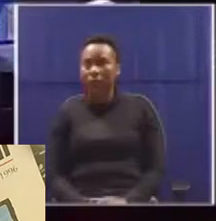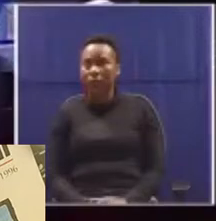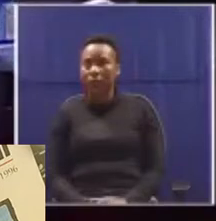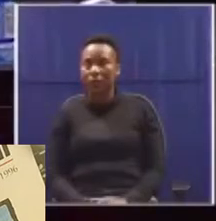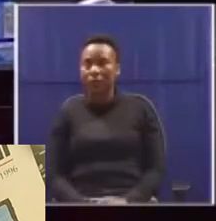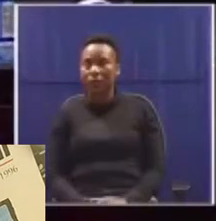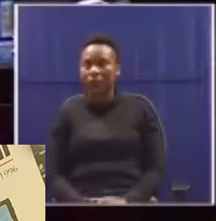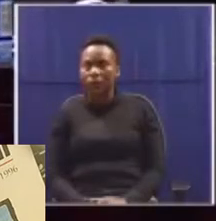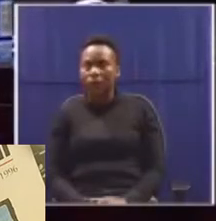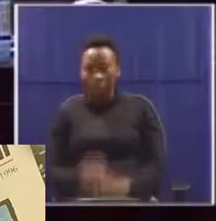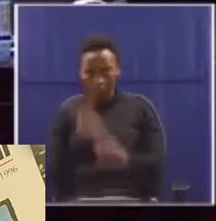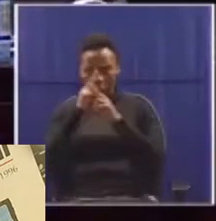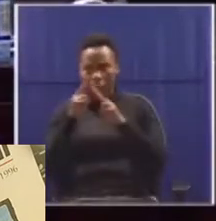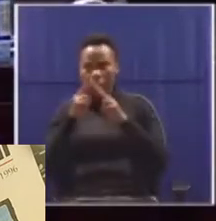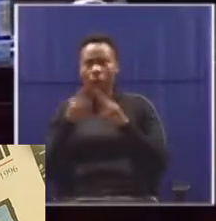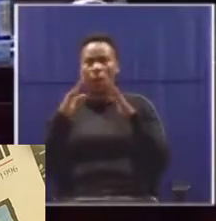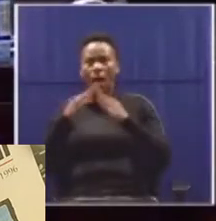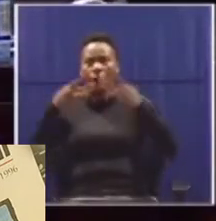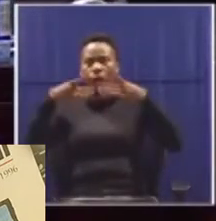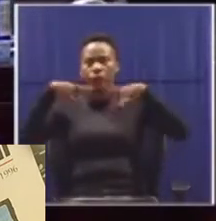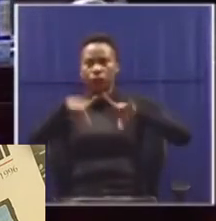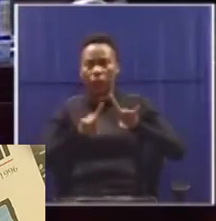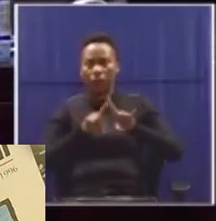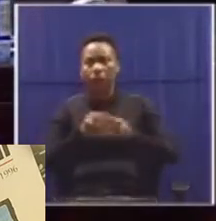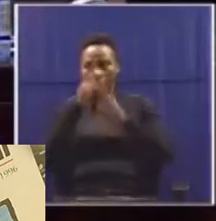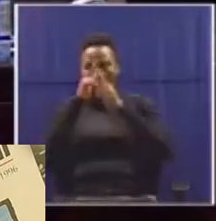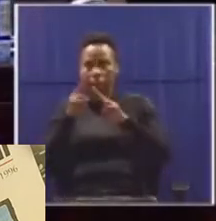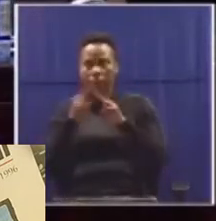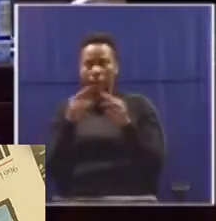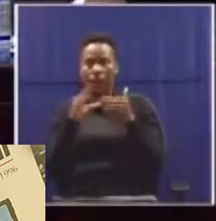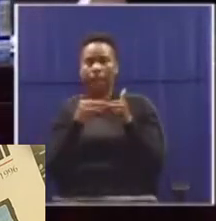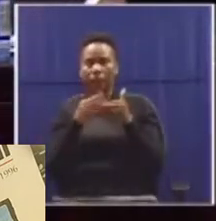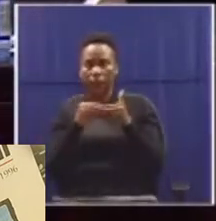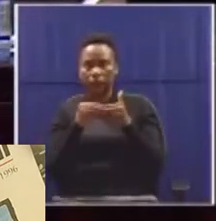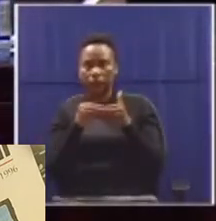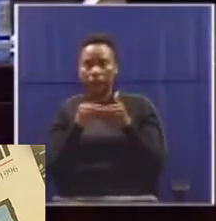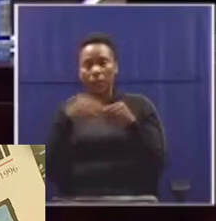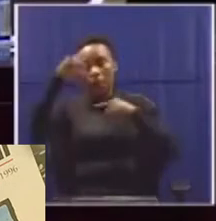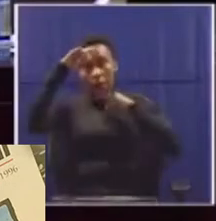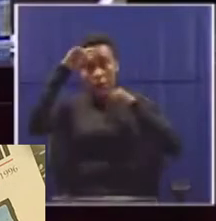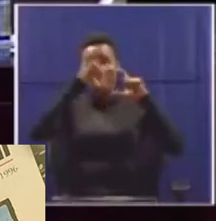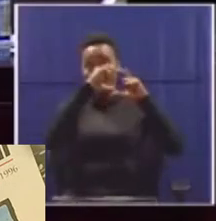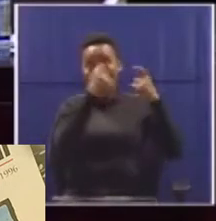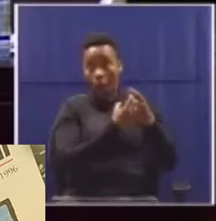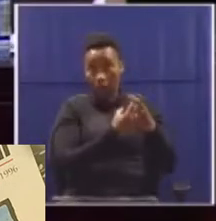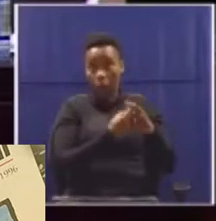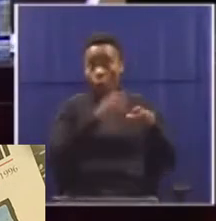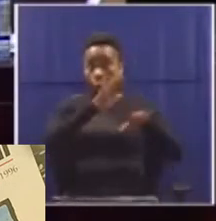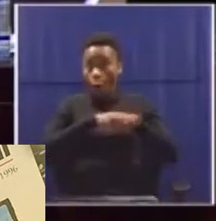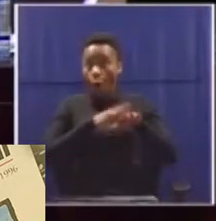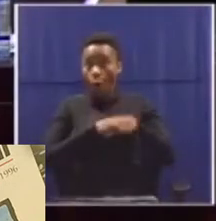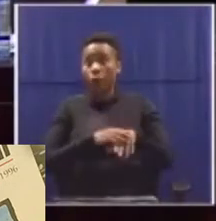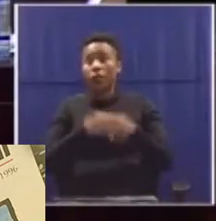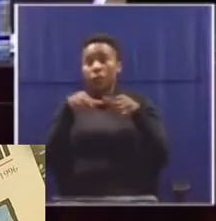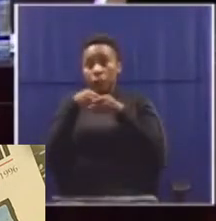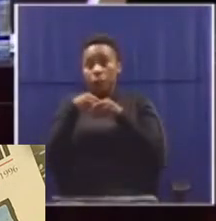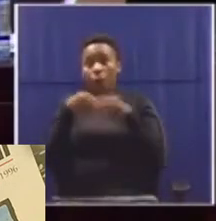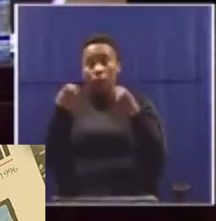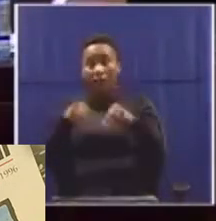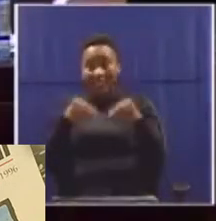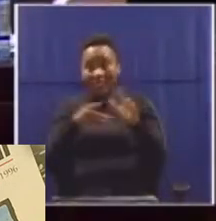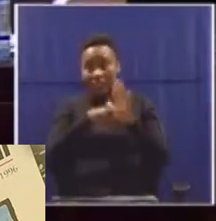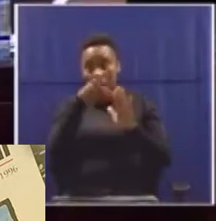another word house chair another remembers the portfolio committee or small business development is